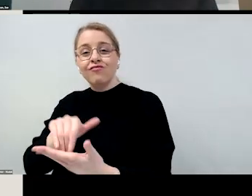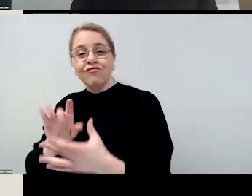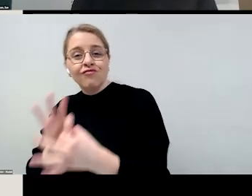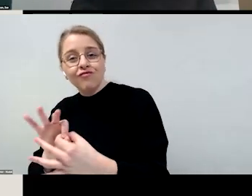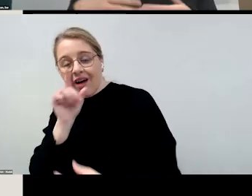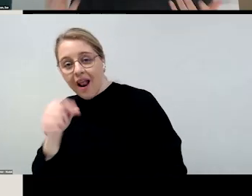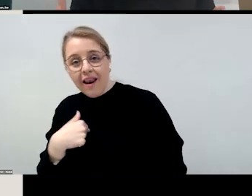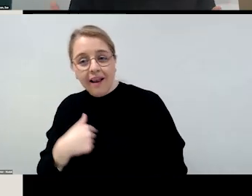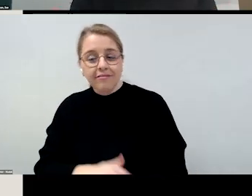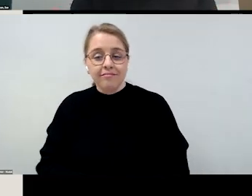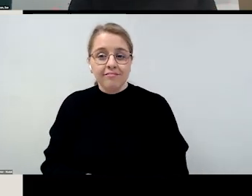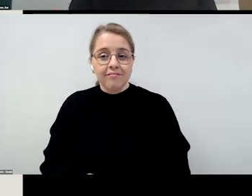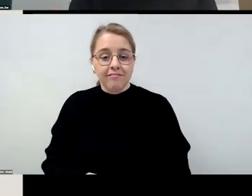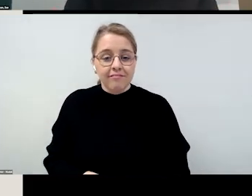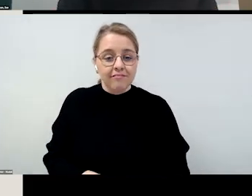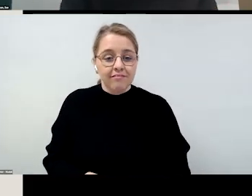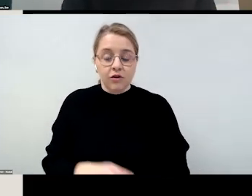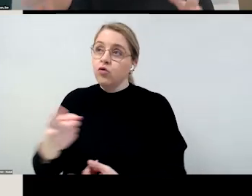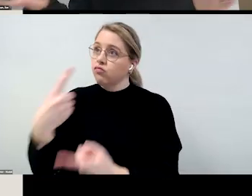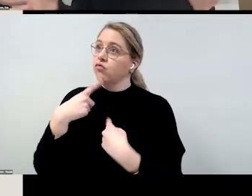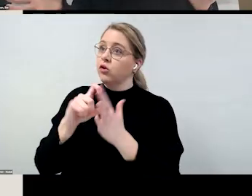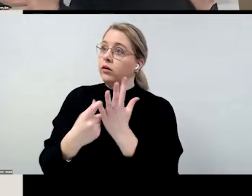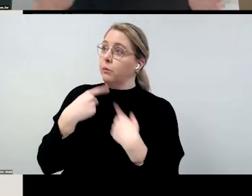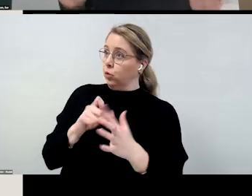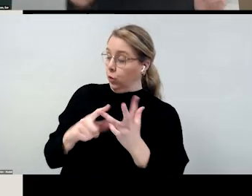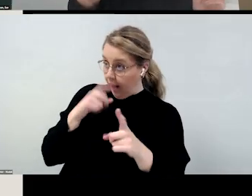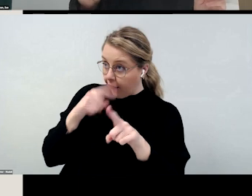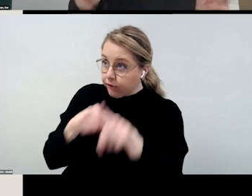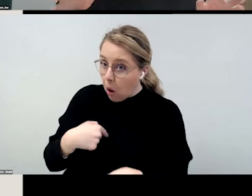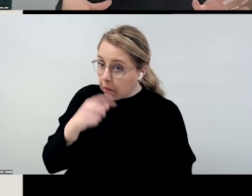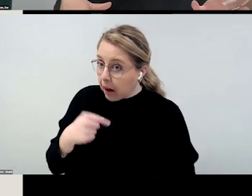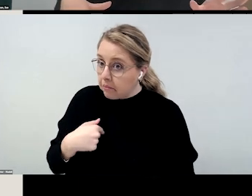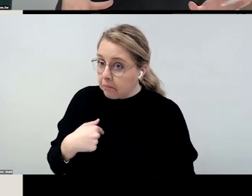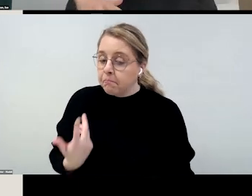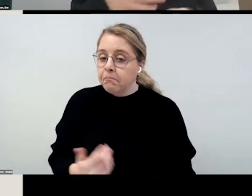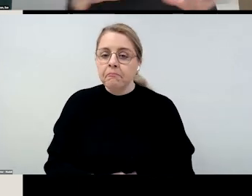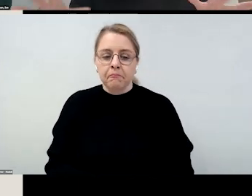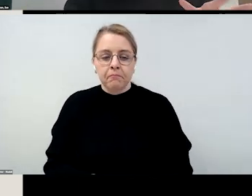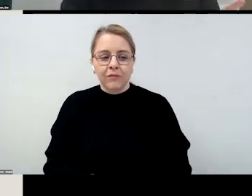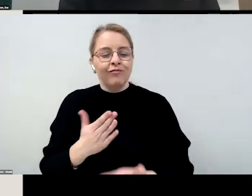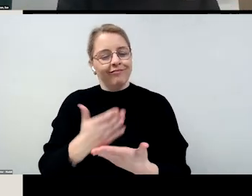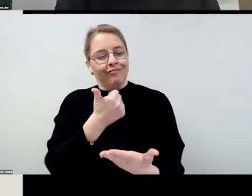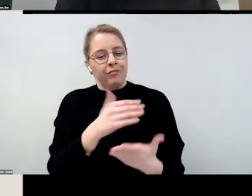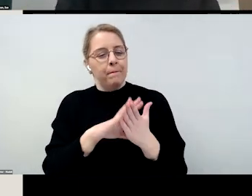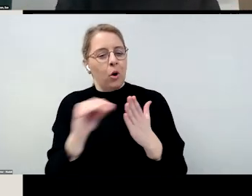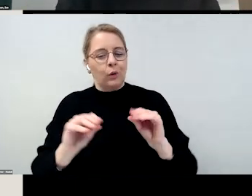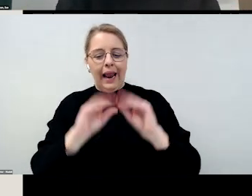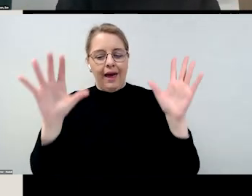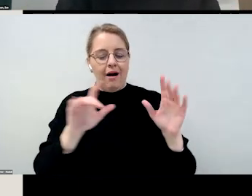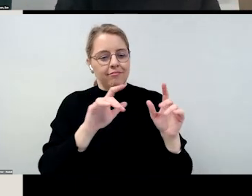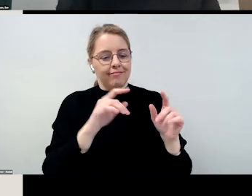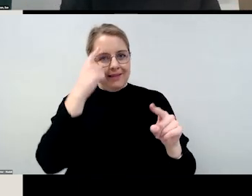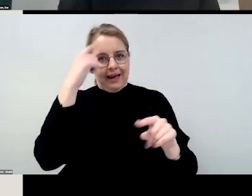to actually, for example, adhere to the treatment they're given? So it's a really nice model that helps us think about healthcare access right across the healthcare